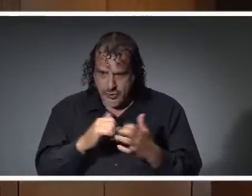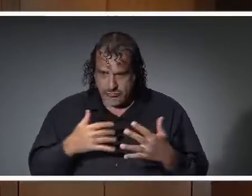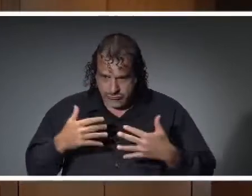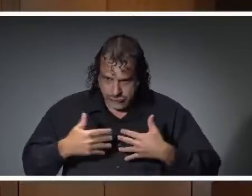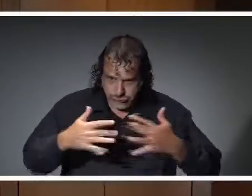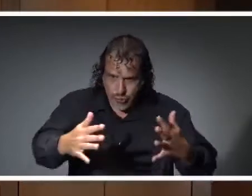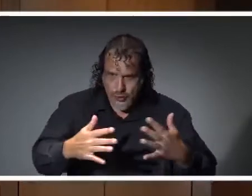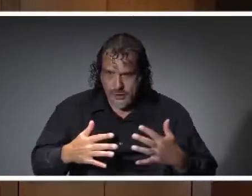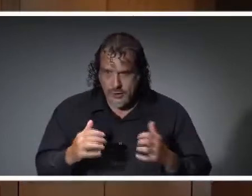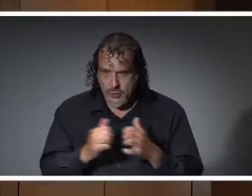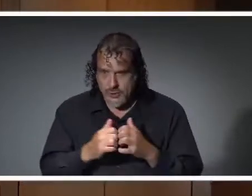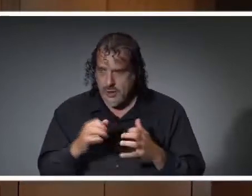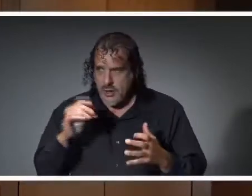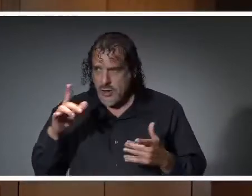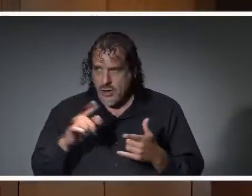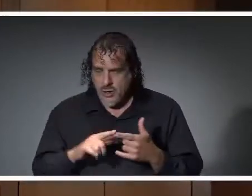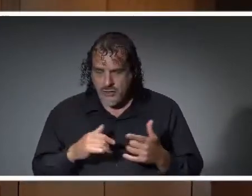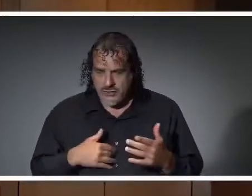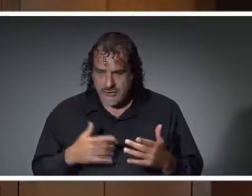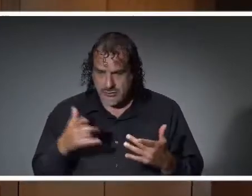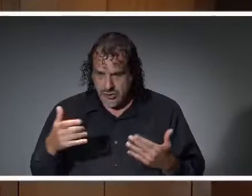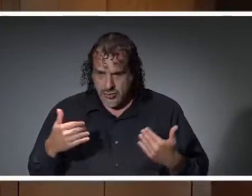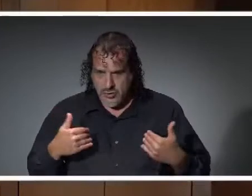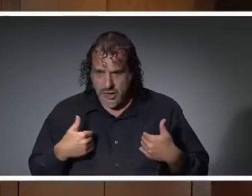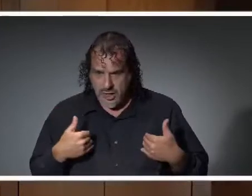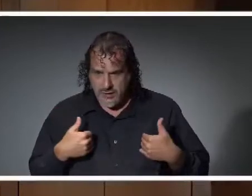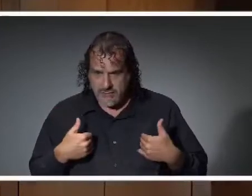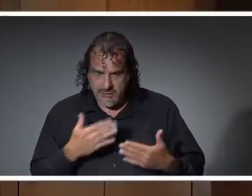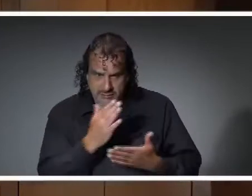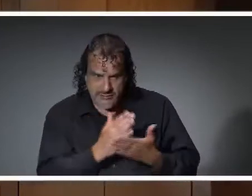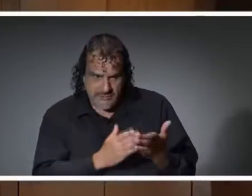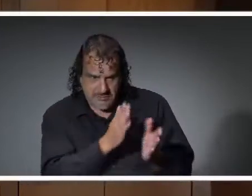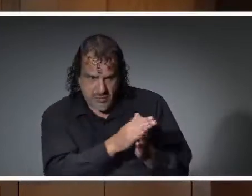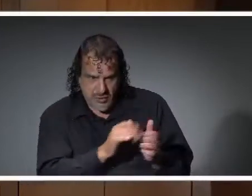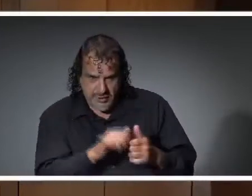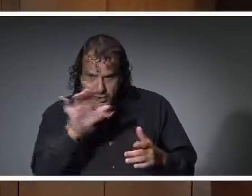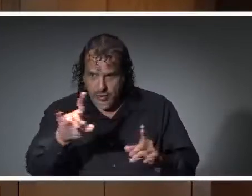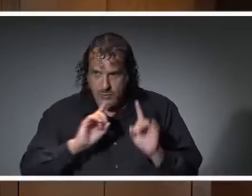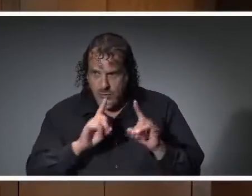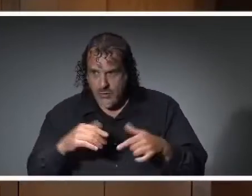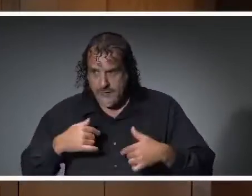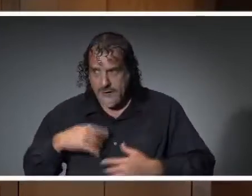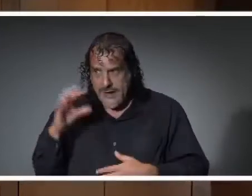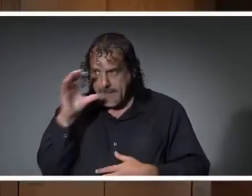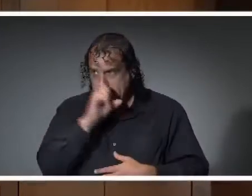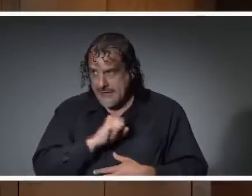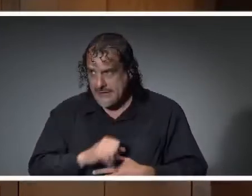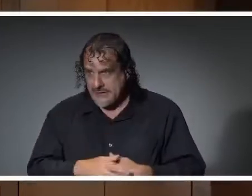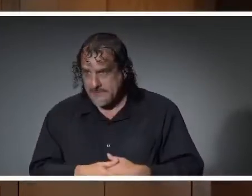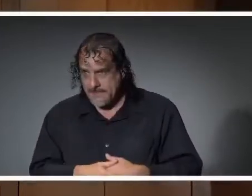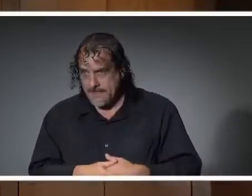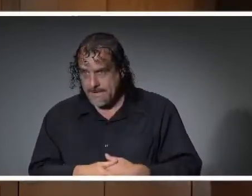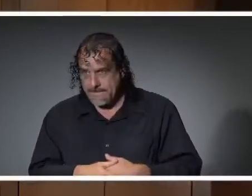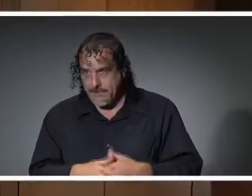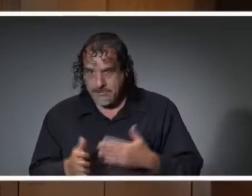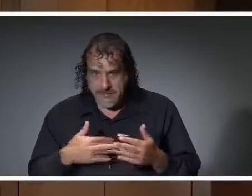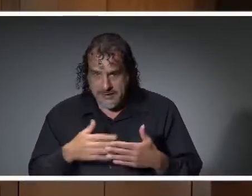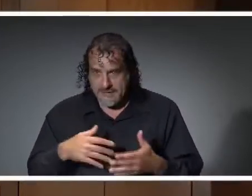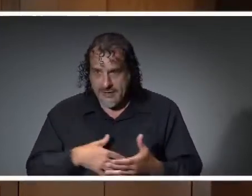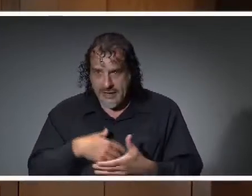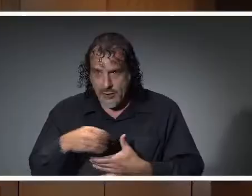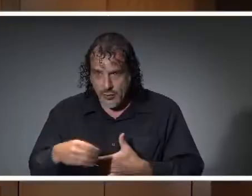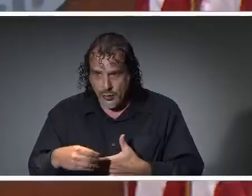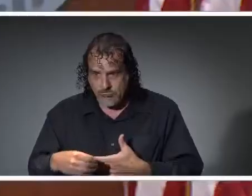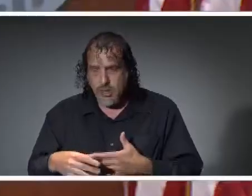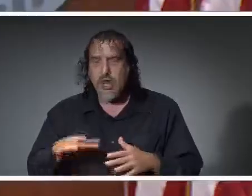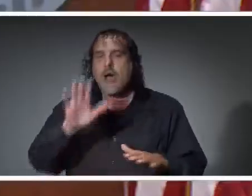is there a provision within the safe return order that I'm missing that would allow for that many people at a gathering, even outdoors? Yeah,